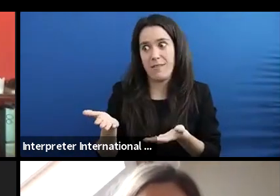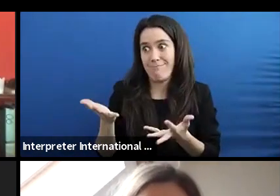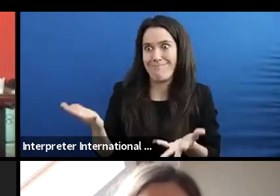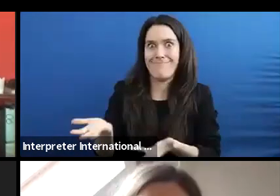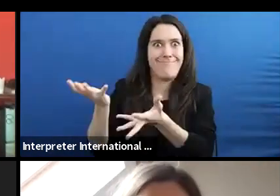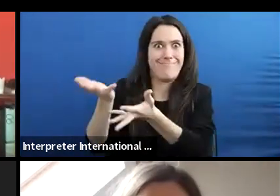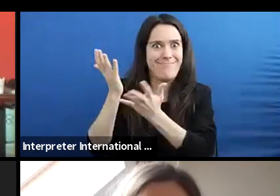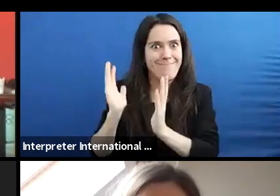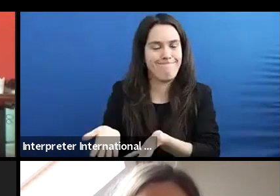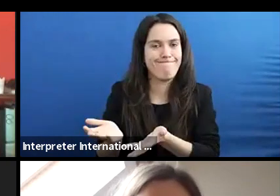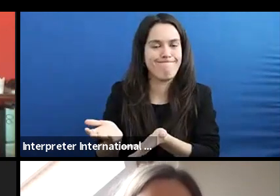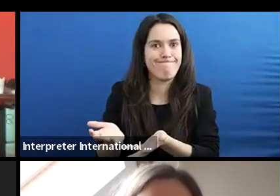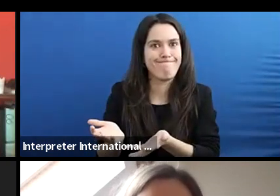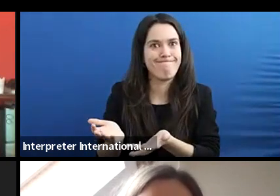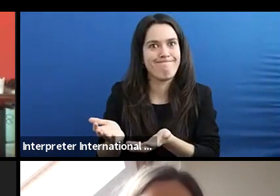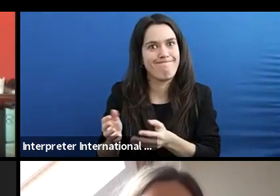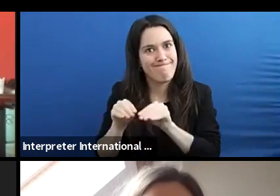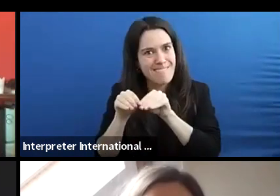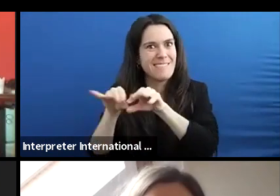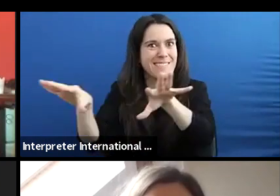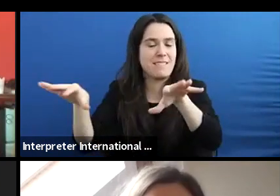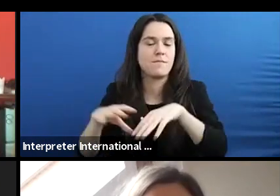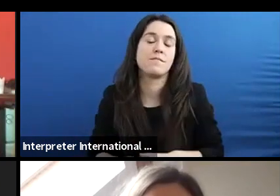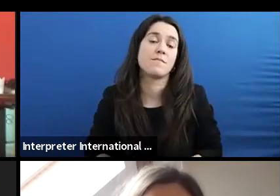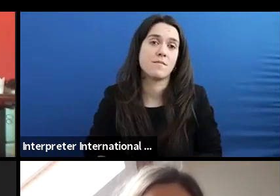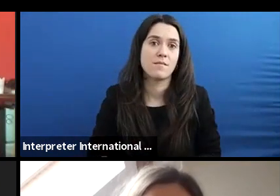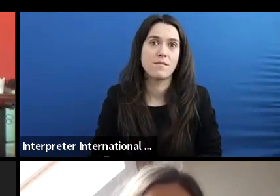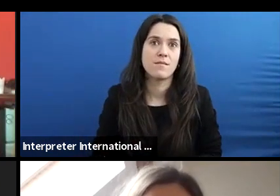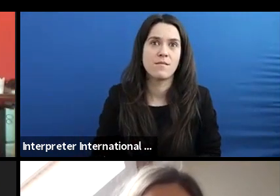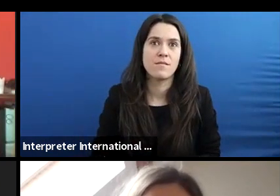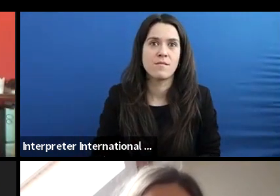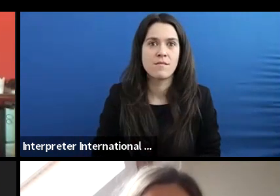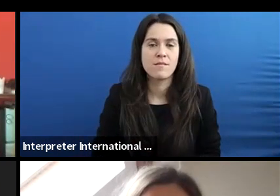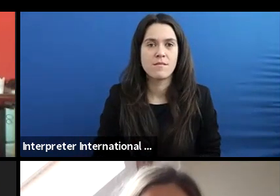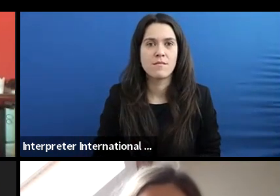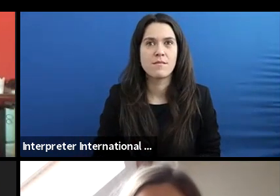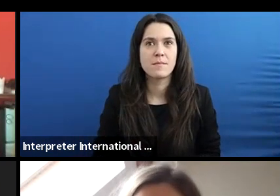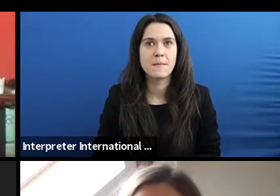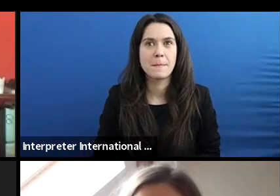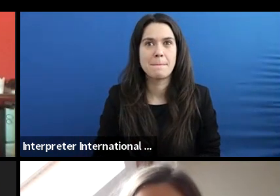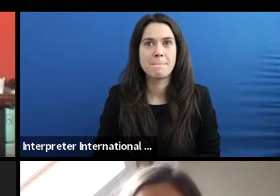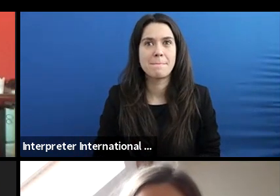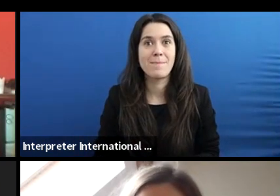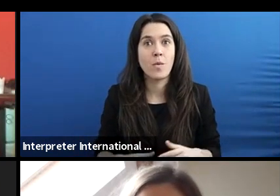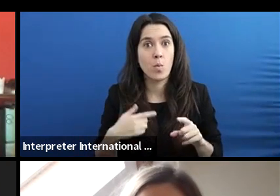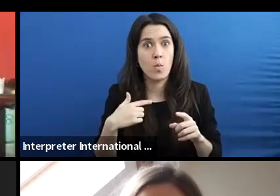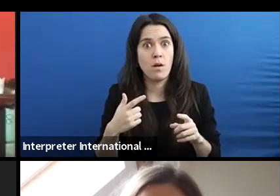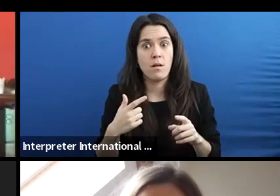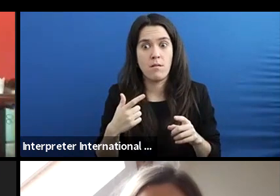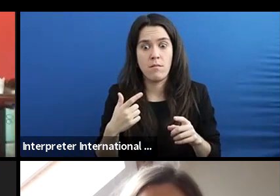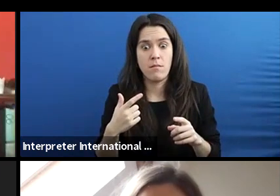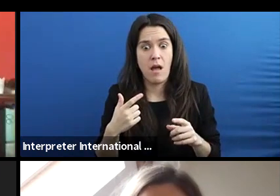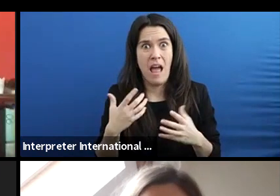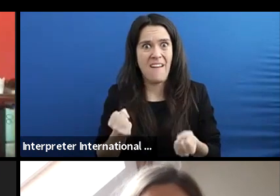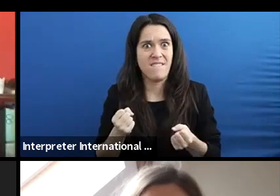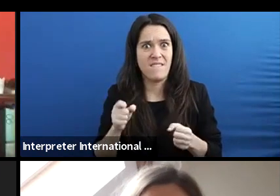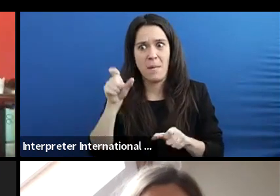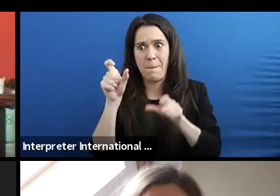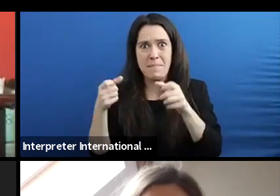advocate the green notion. But at the same time, we are also an economic industry. We employ people,